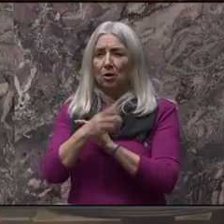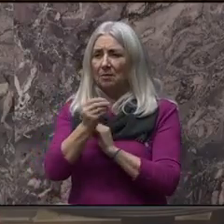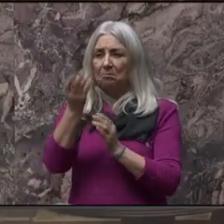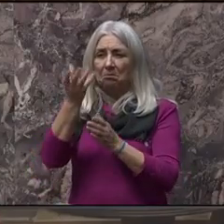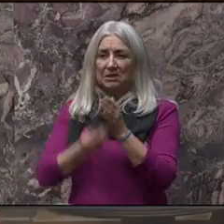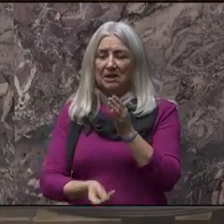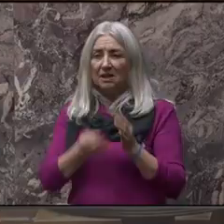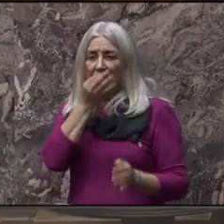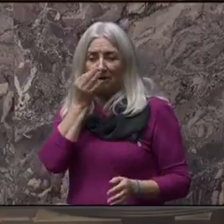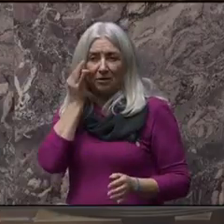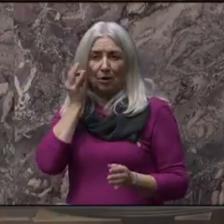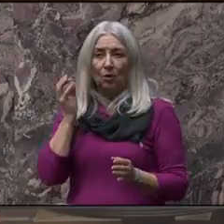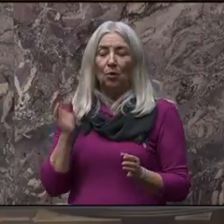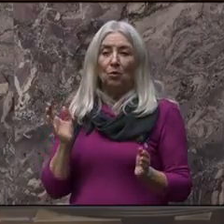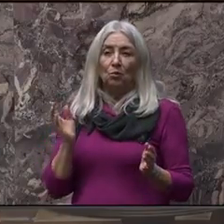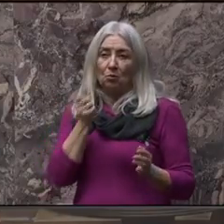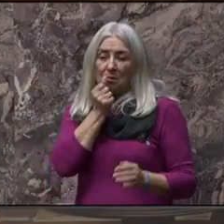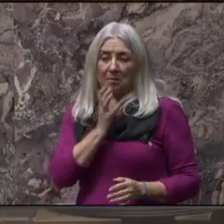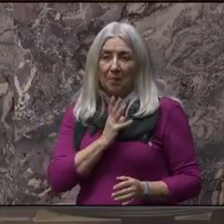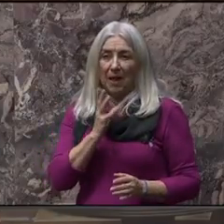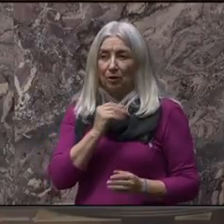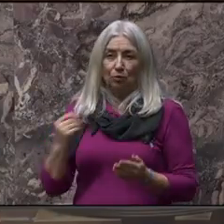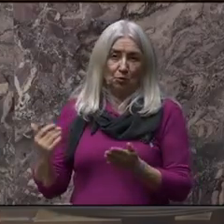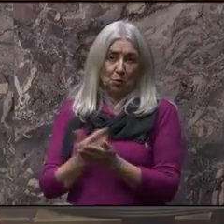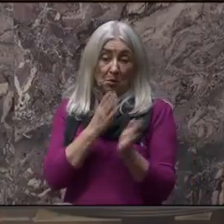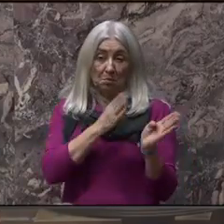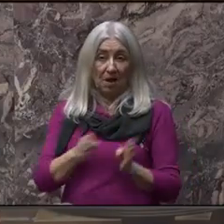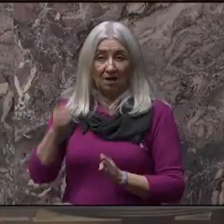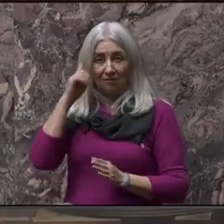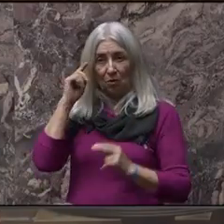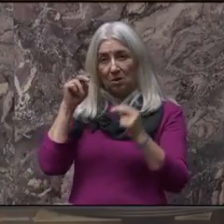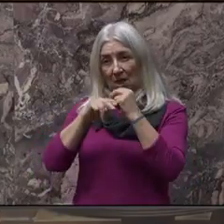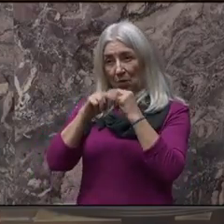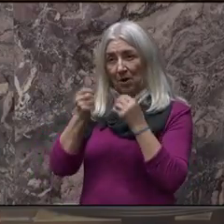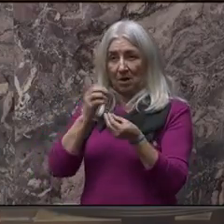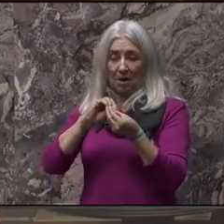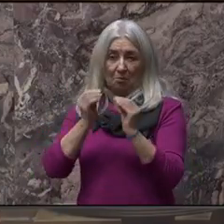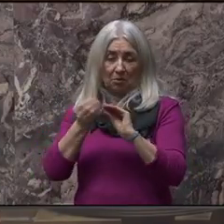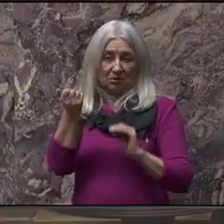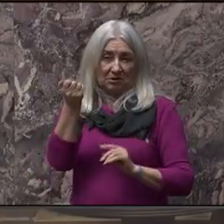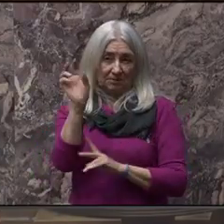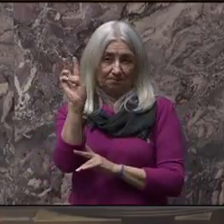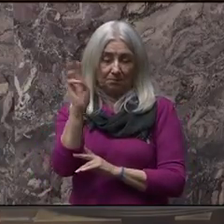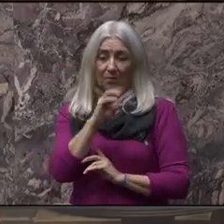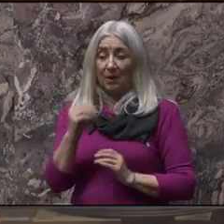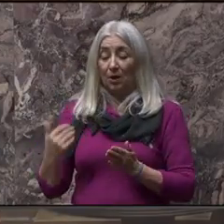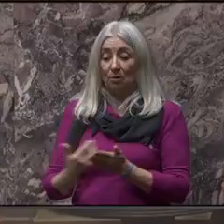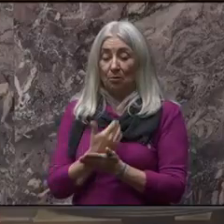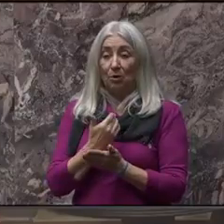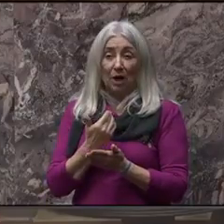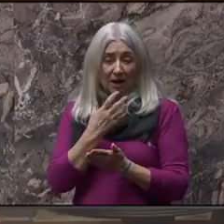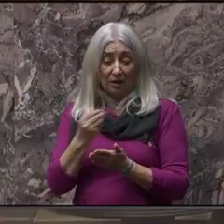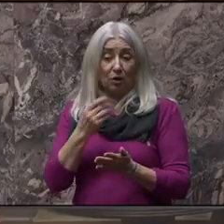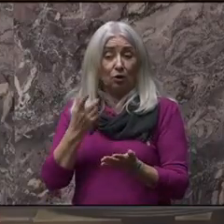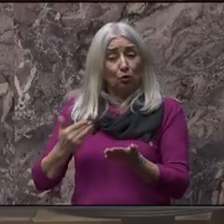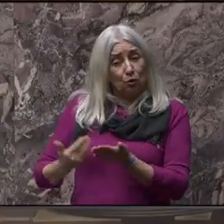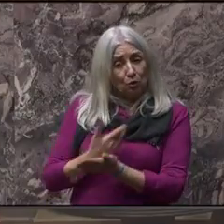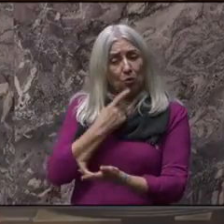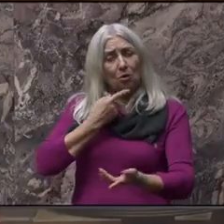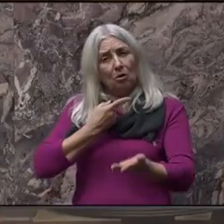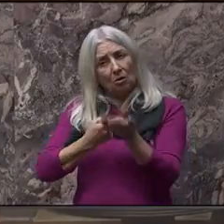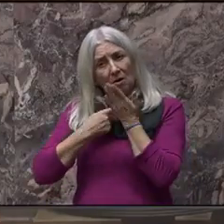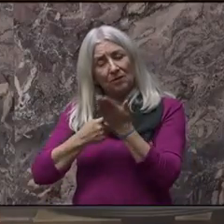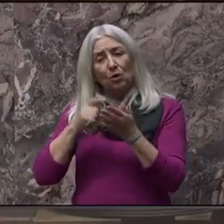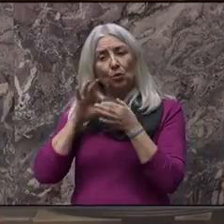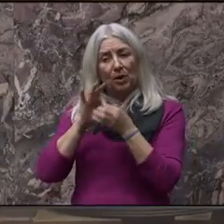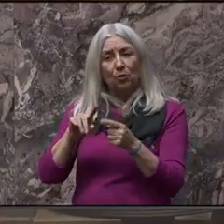safety plan for Highway 16. An important conversation on Indigenous child welfare has begun with the work of